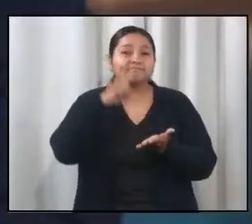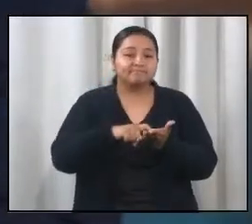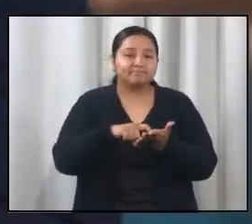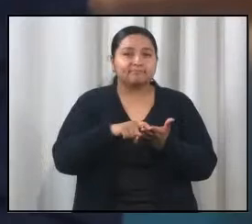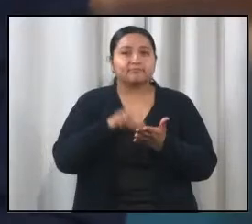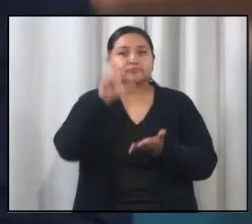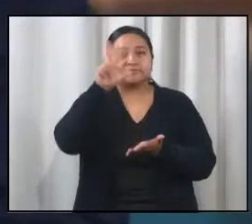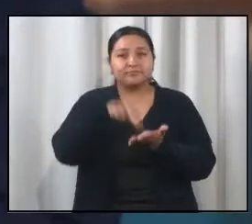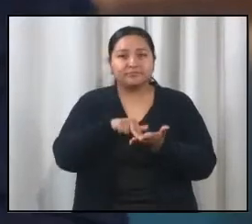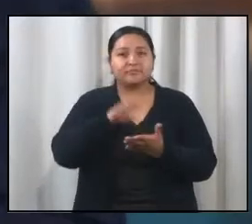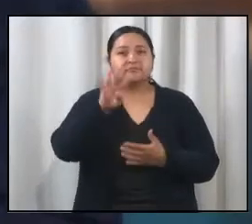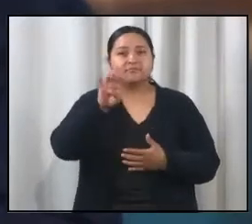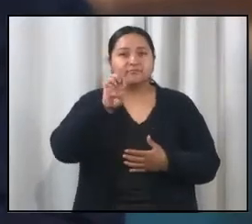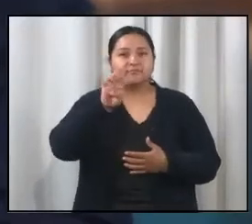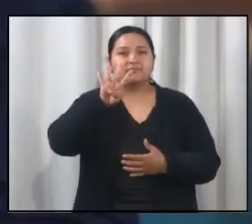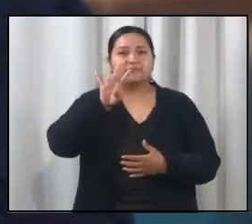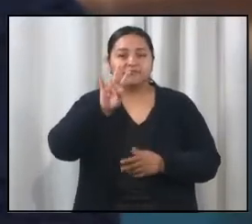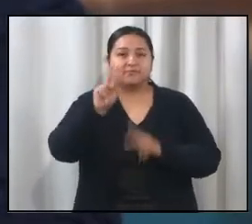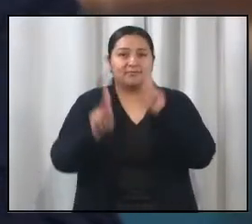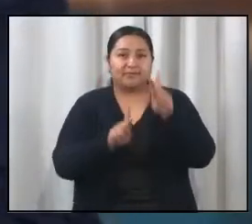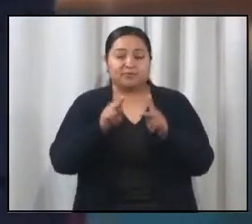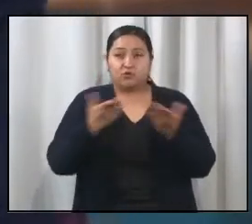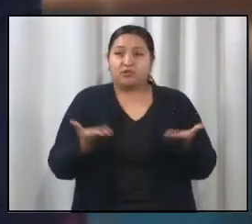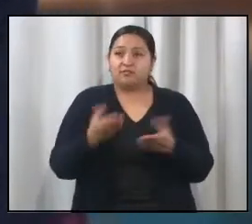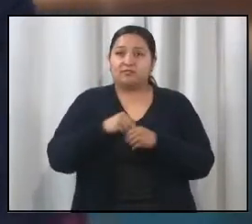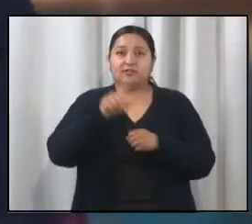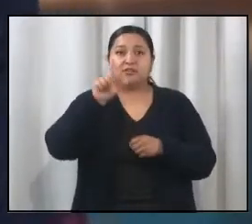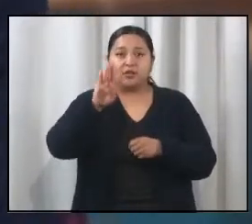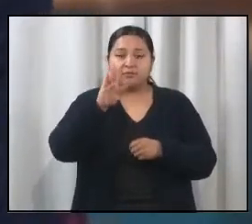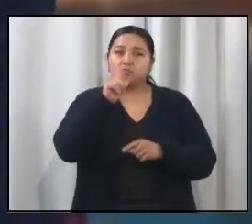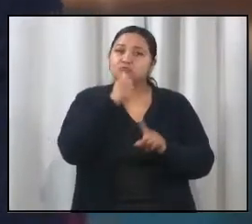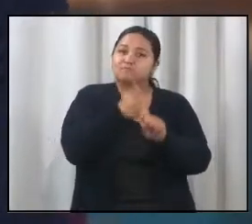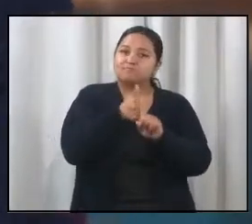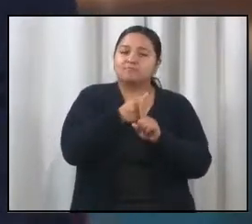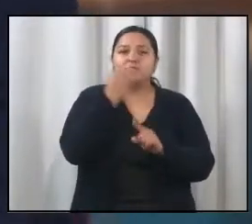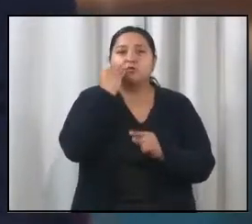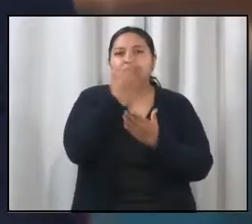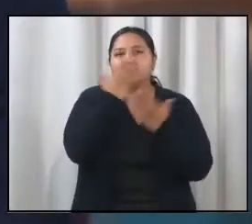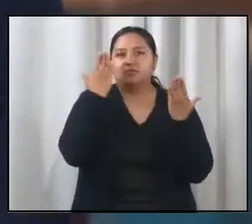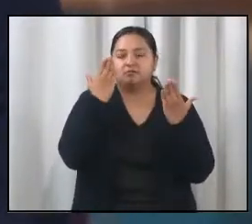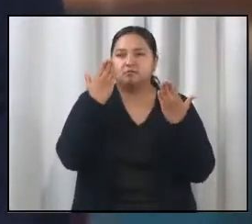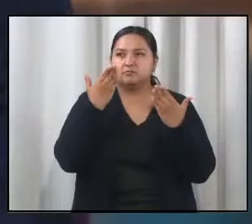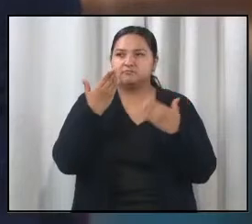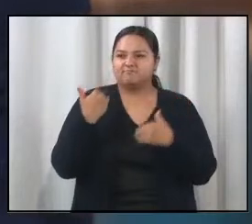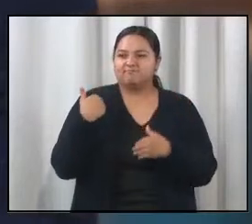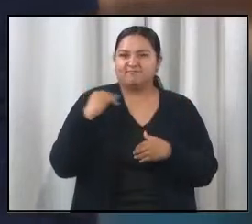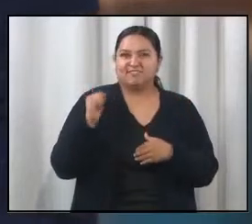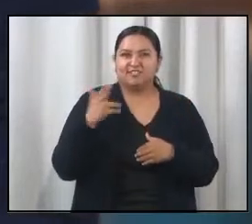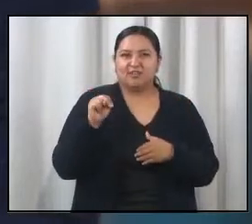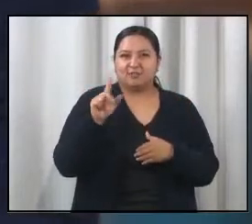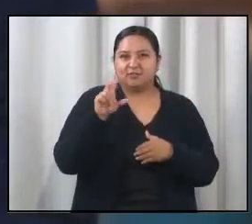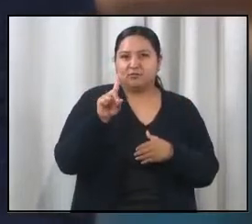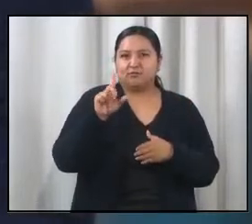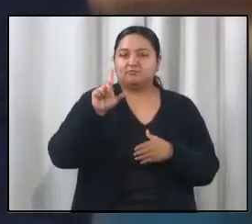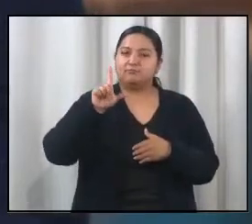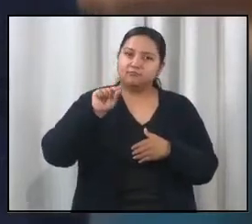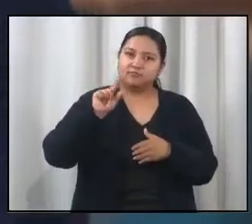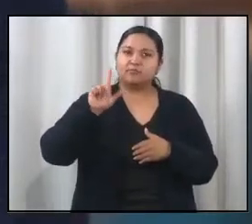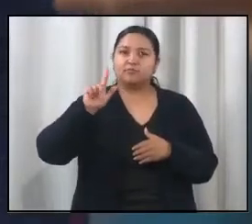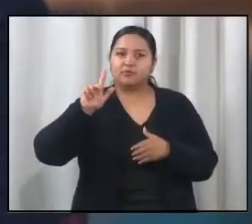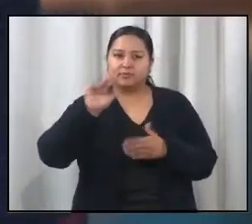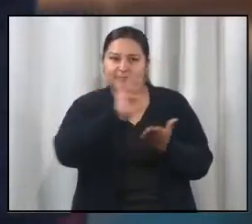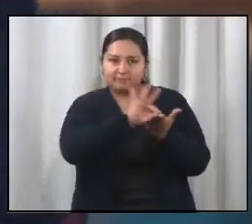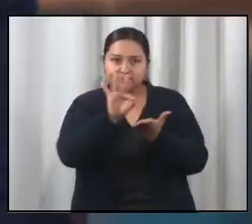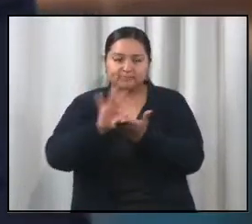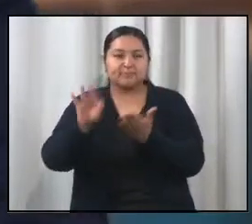3,447 people in our city experiencing homelessness in January 2023, compared to